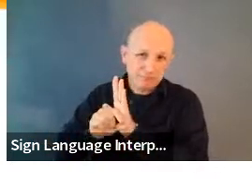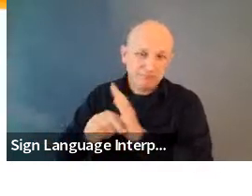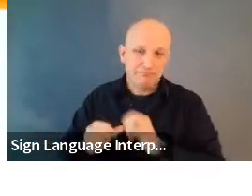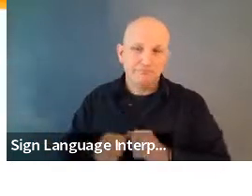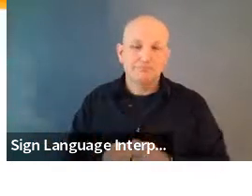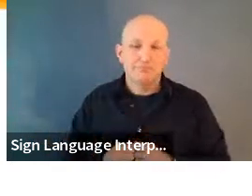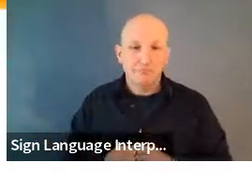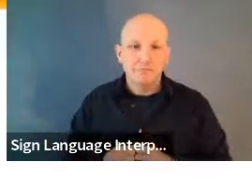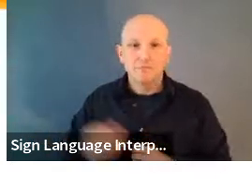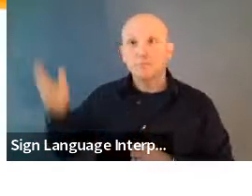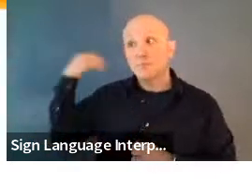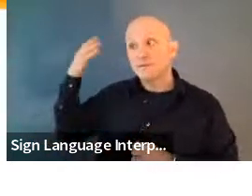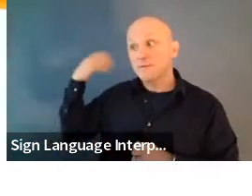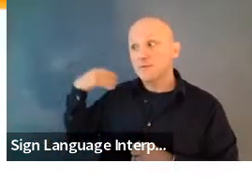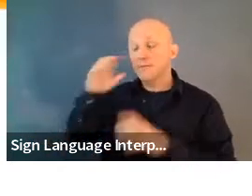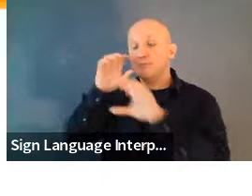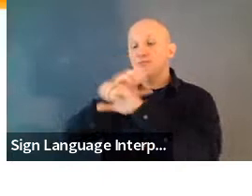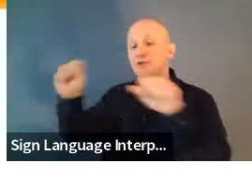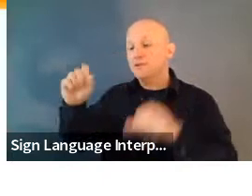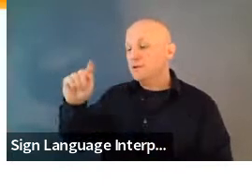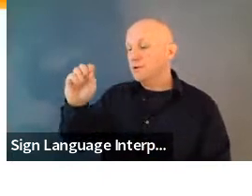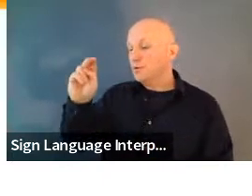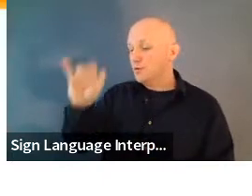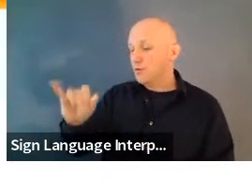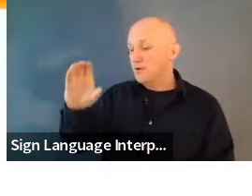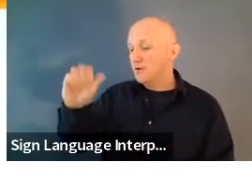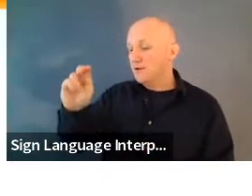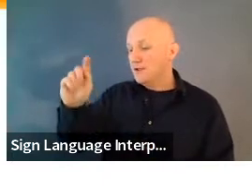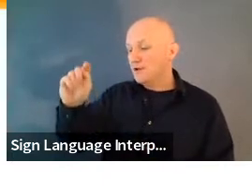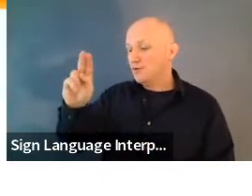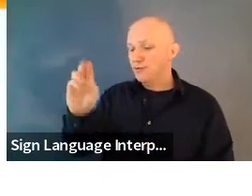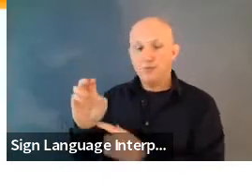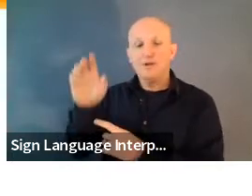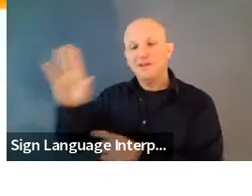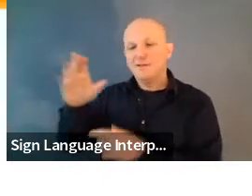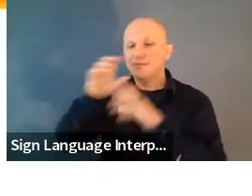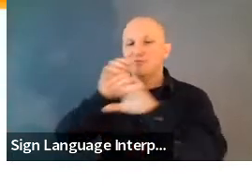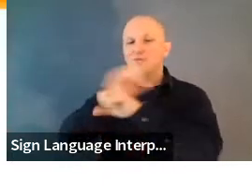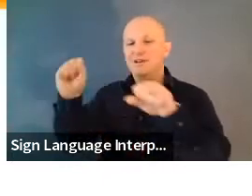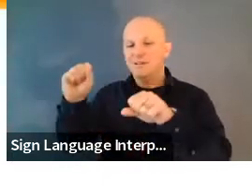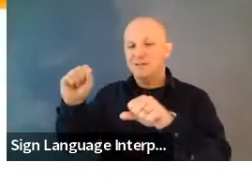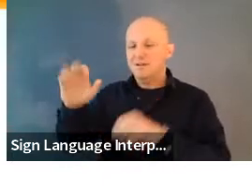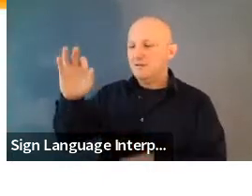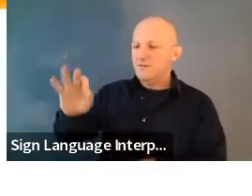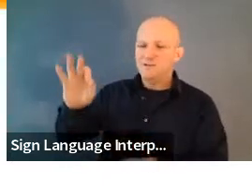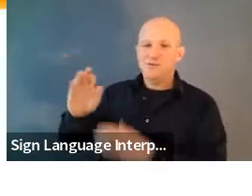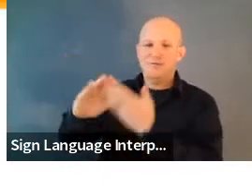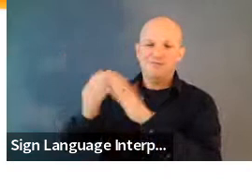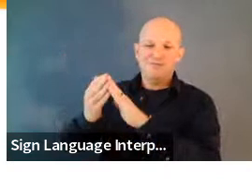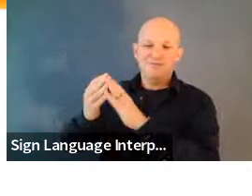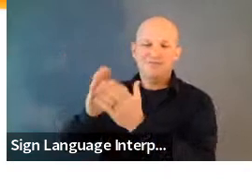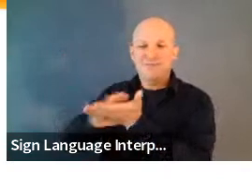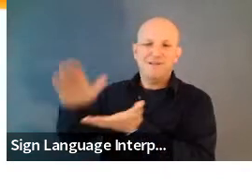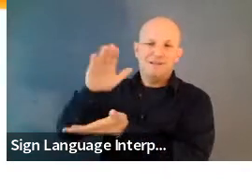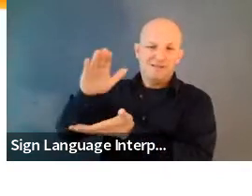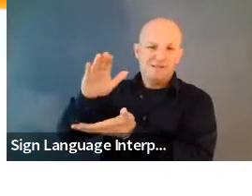our former president, Tony Cantu, was president of Fresno City College. And this opportunity came to his